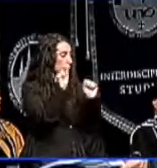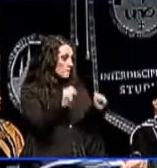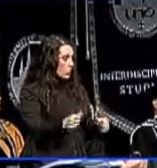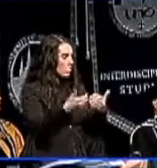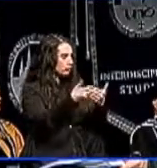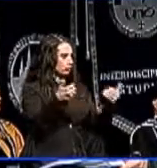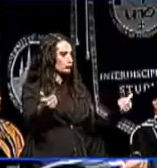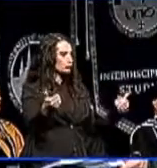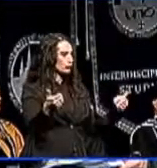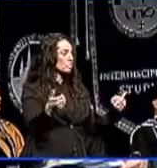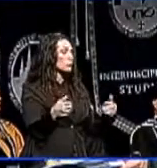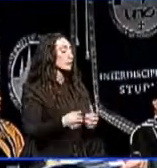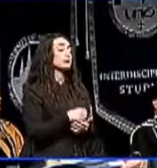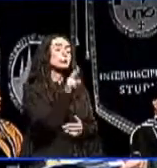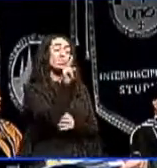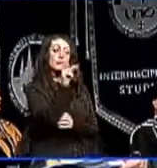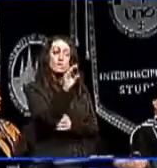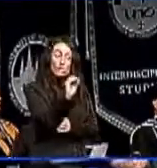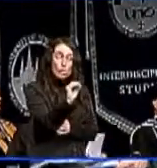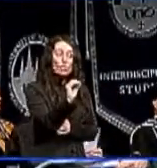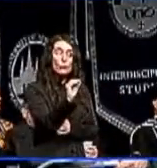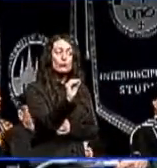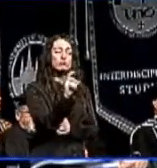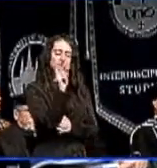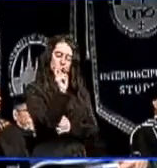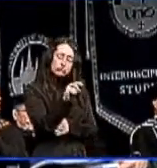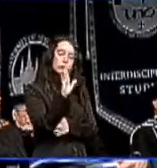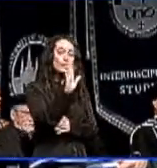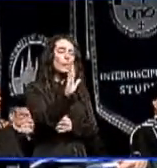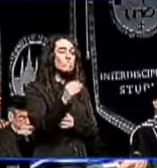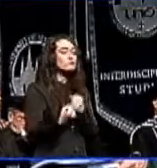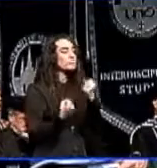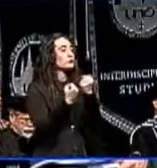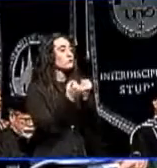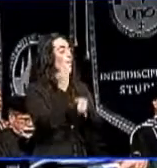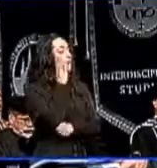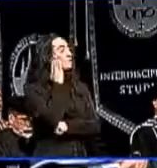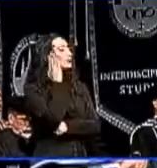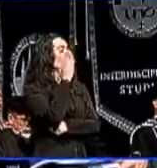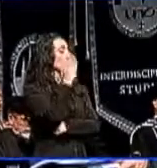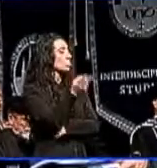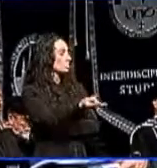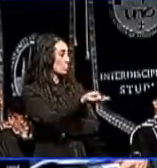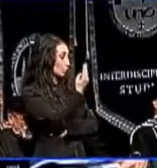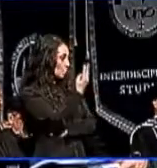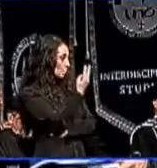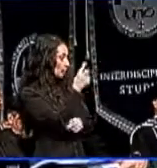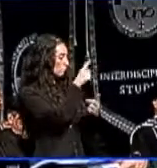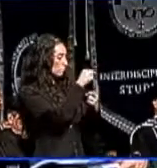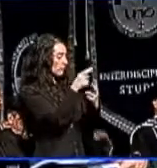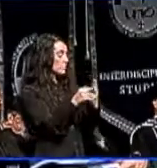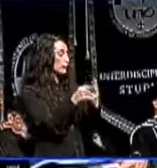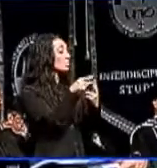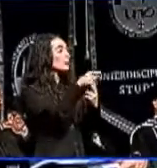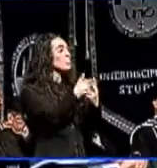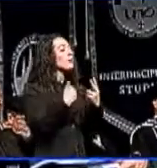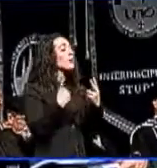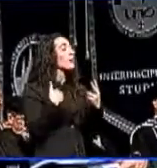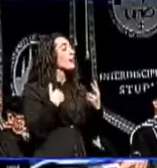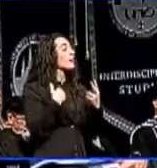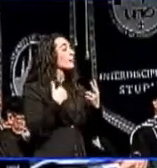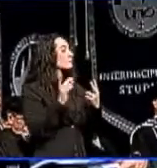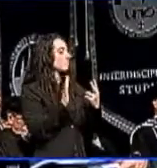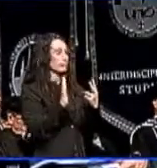UNO needs your support in the future as well, so you have two obligations. Now, if these graduates